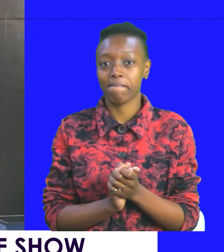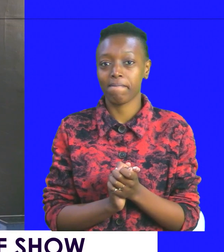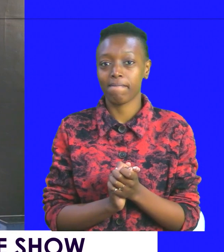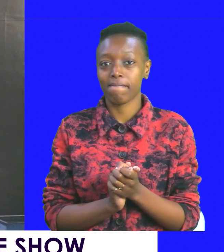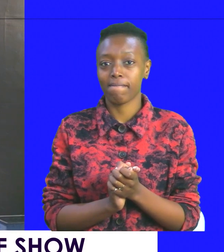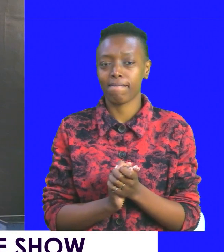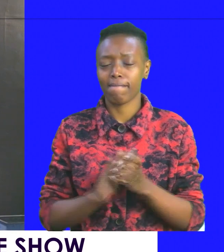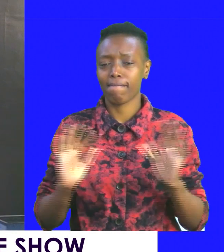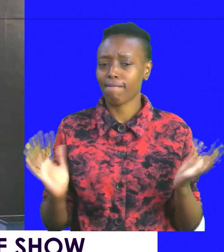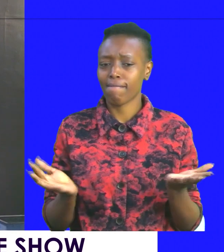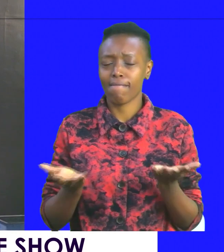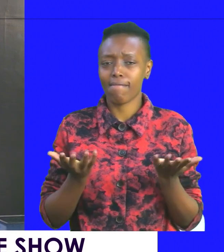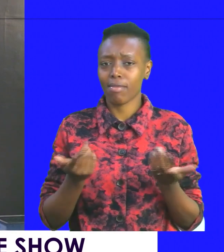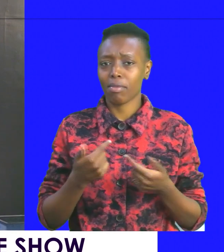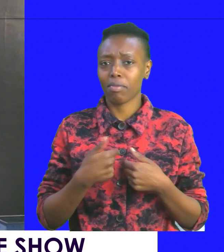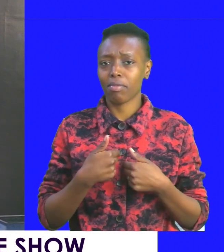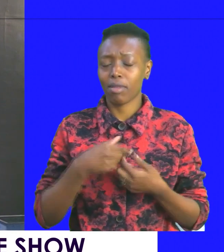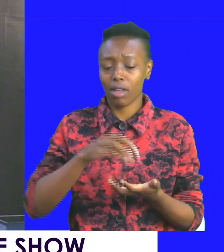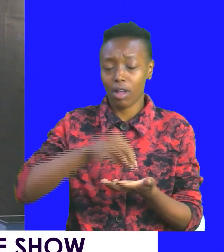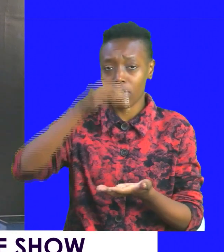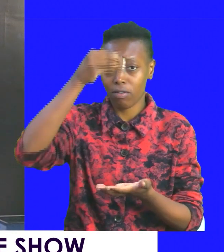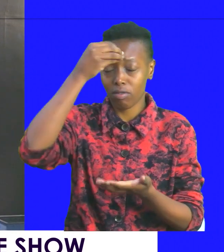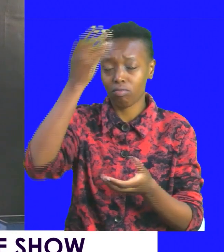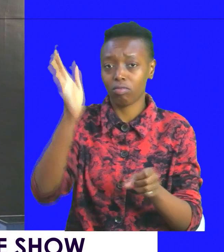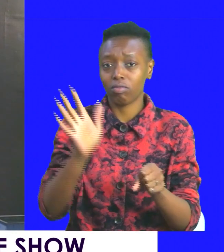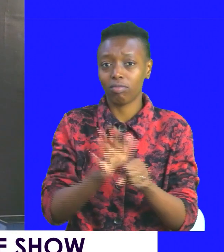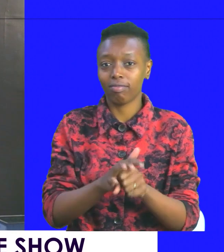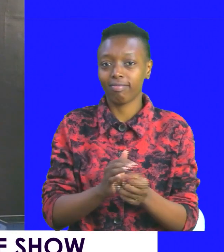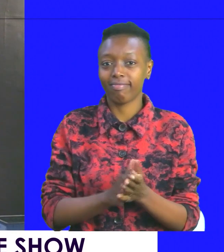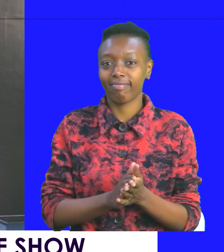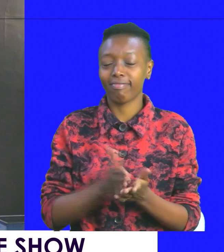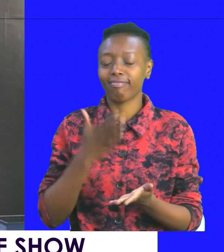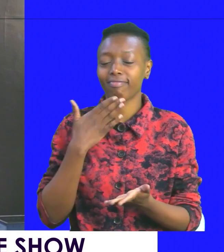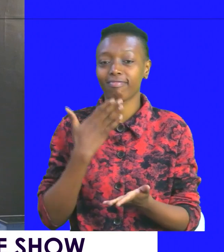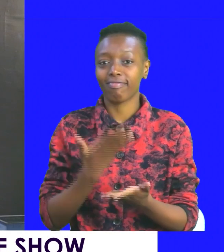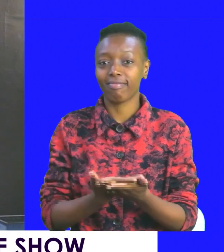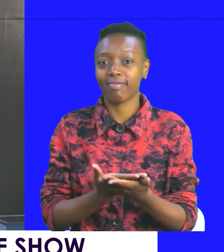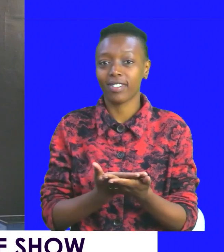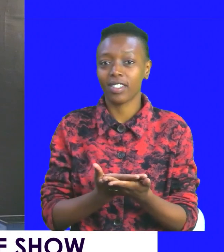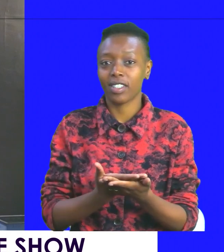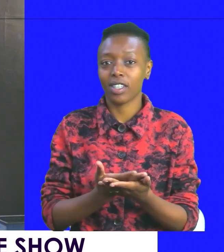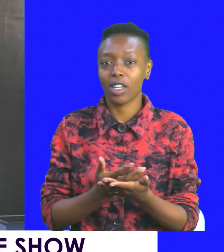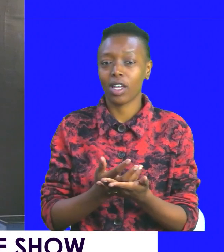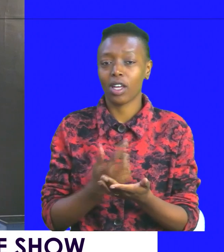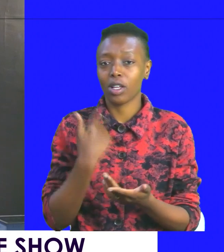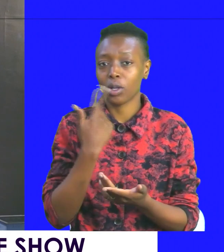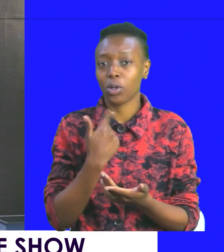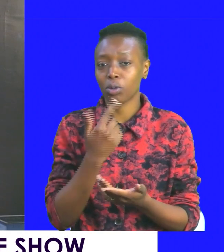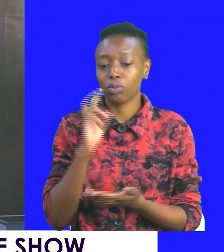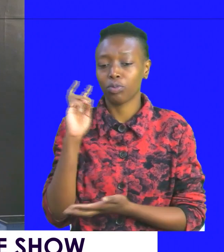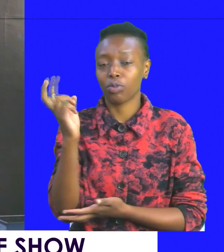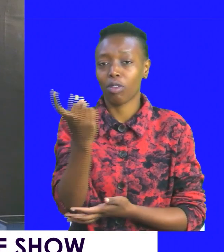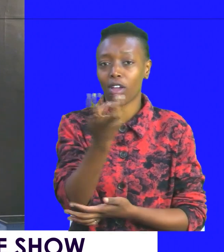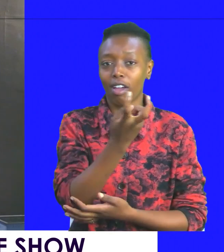how much I have learned in this show. Big up to the fans out there, the